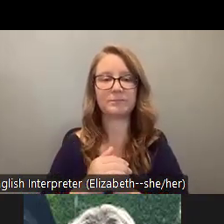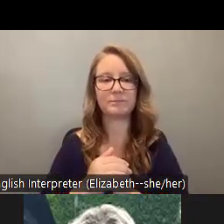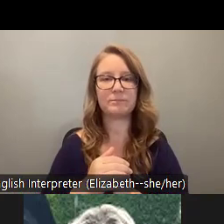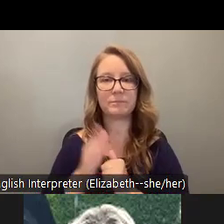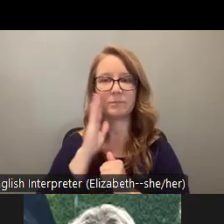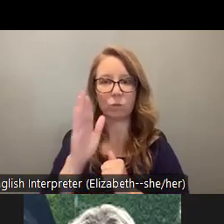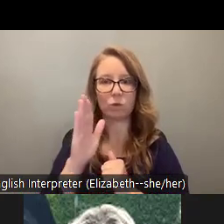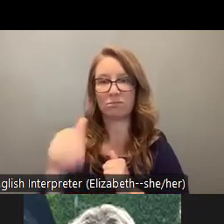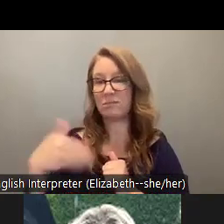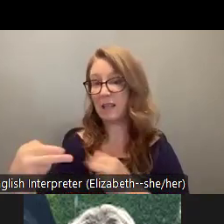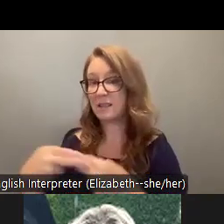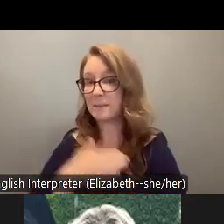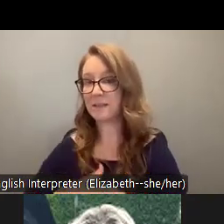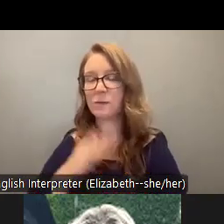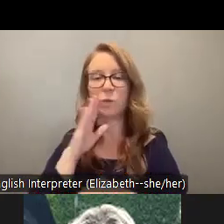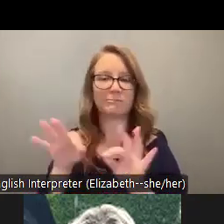So next slide, please.